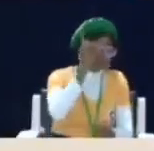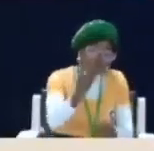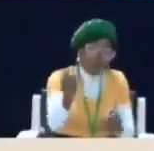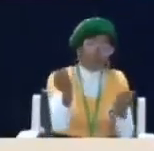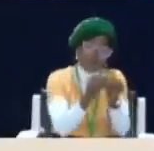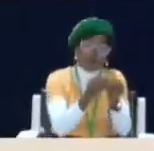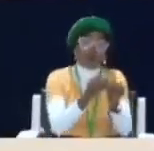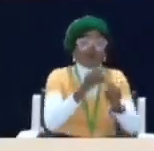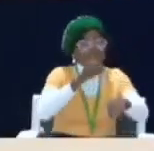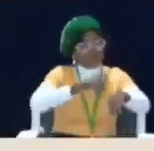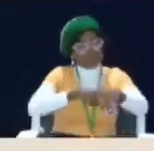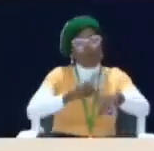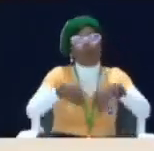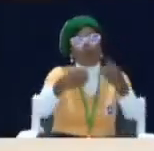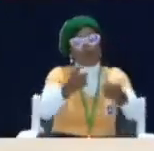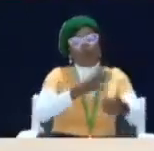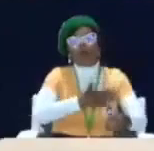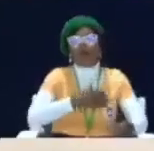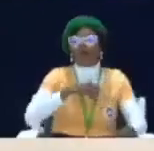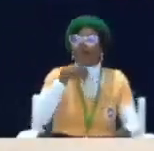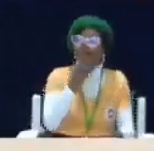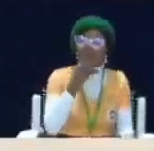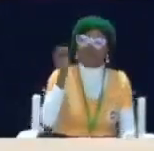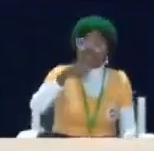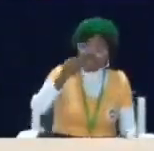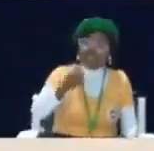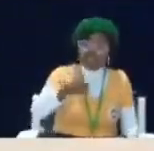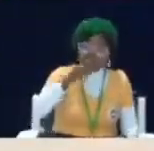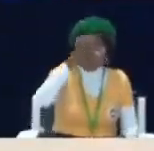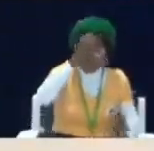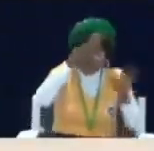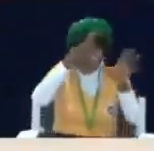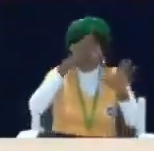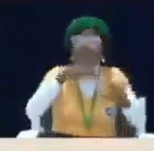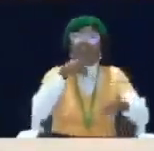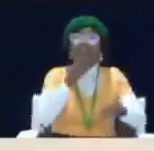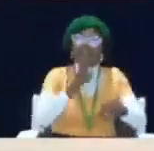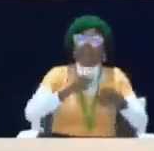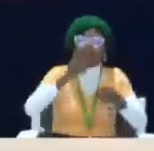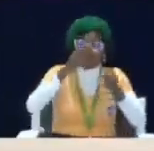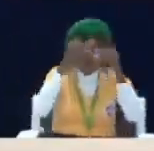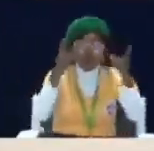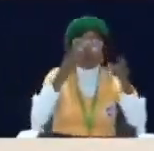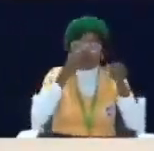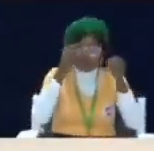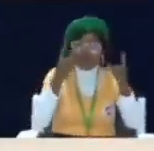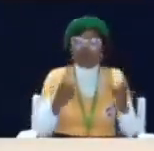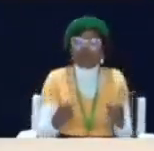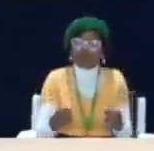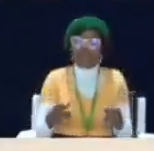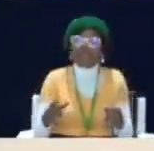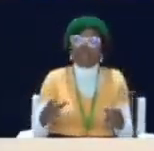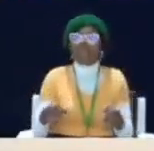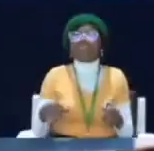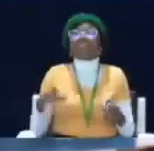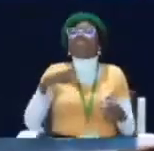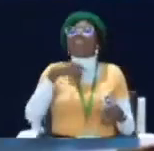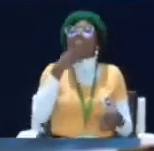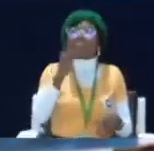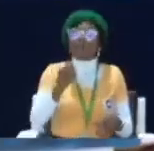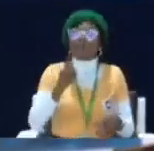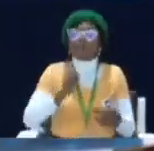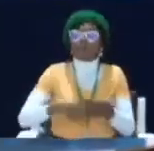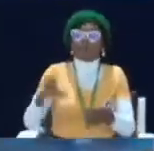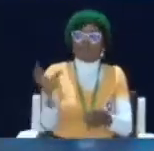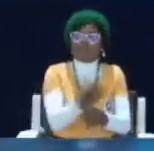Go and tell them. Yes, Father. Tell them to wake up. Tell them to get back to their